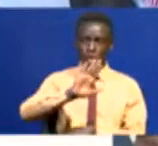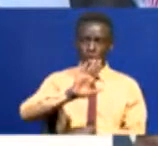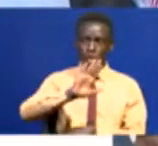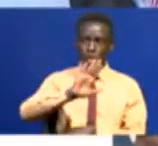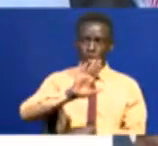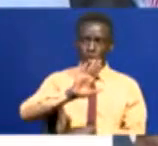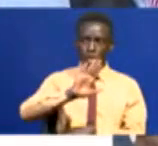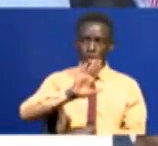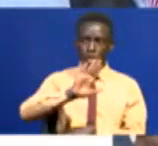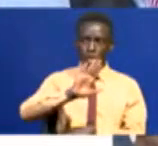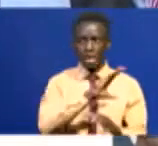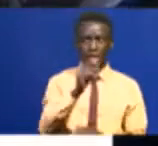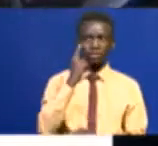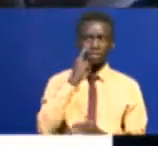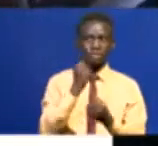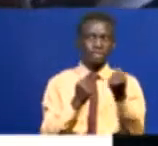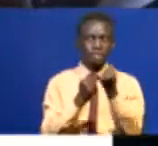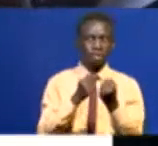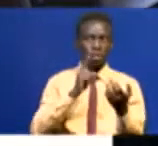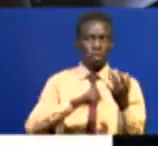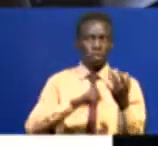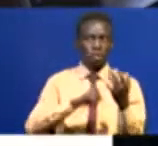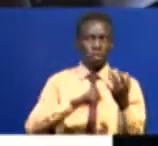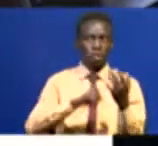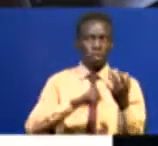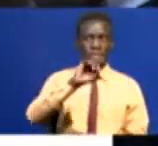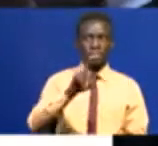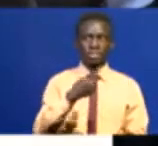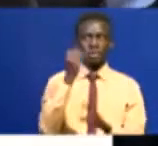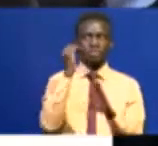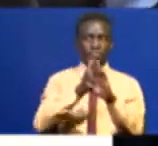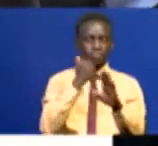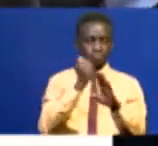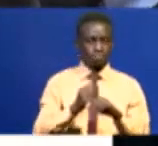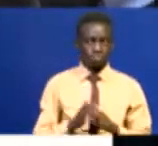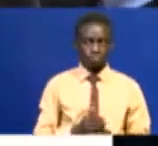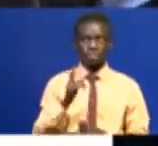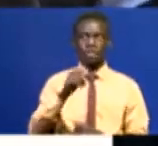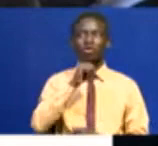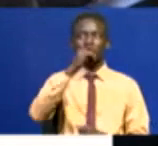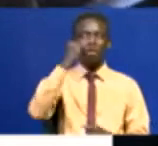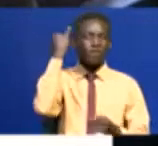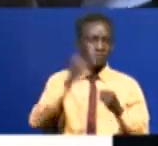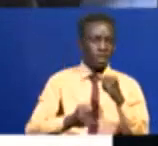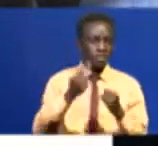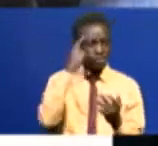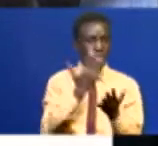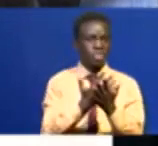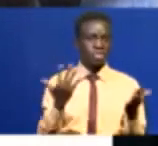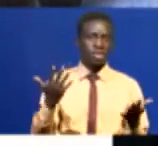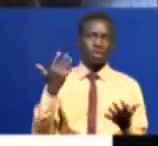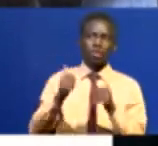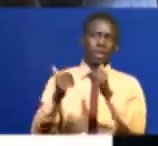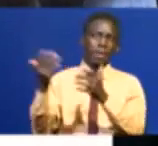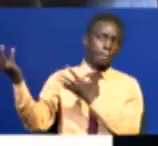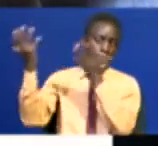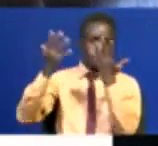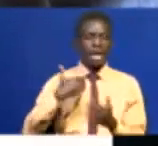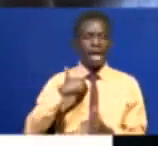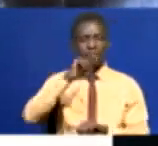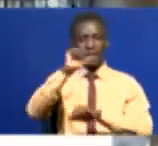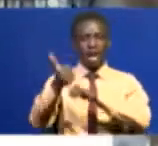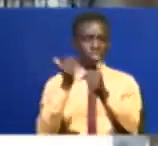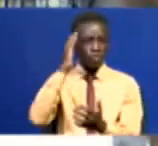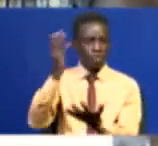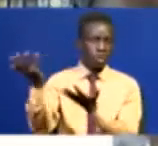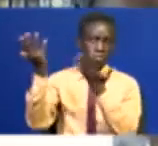of the over 30,000 artifacts. Hii sio mwisho wa Vigango ambazo zinazorudishwa. Zingine zitaletwa na